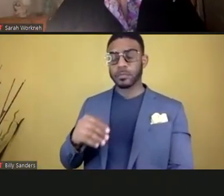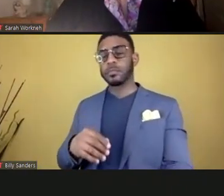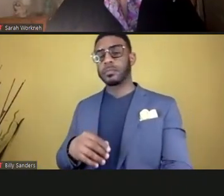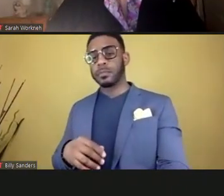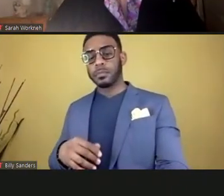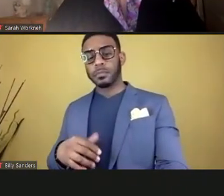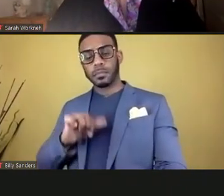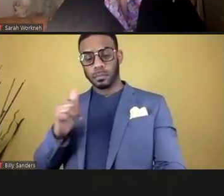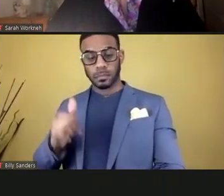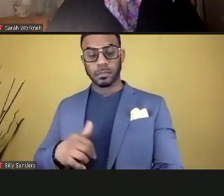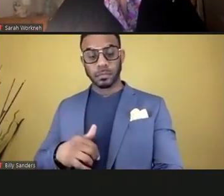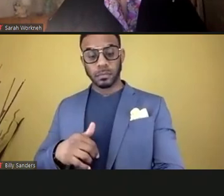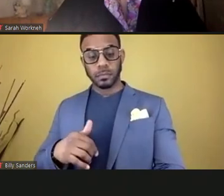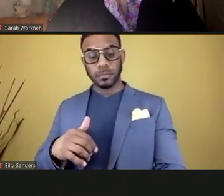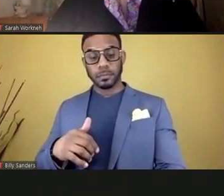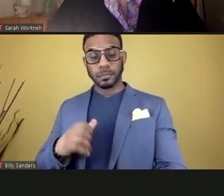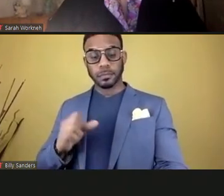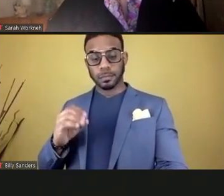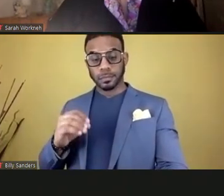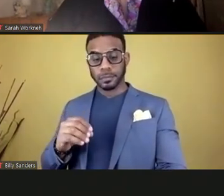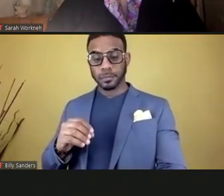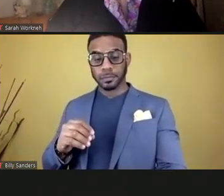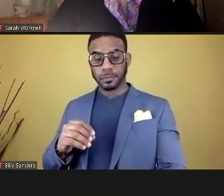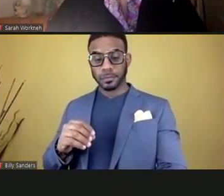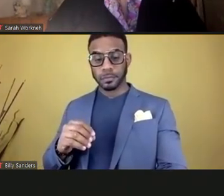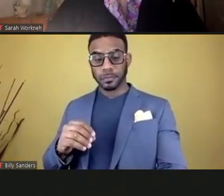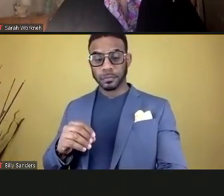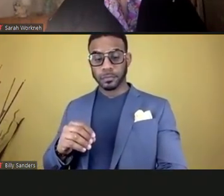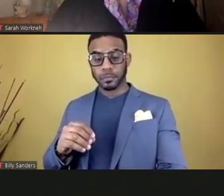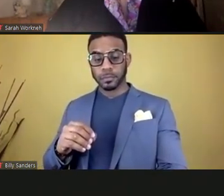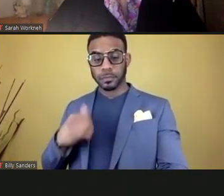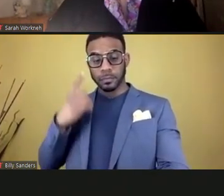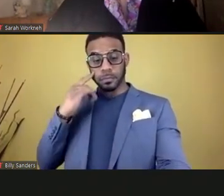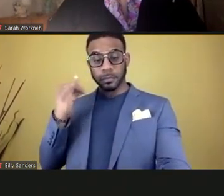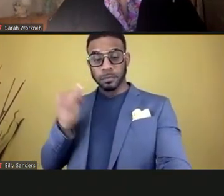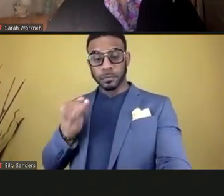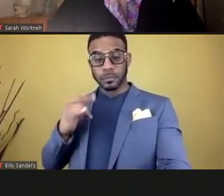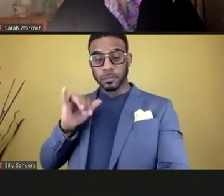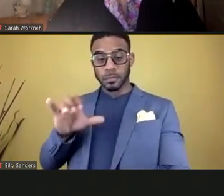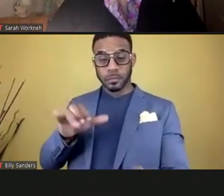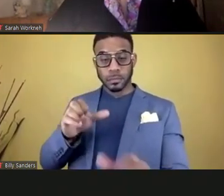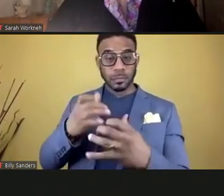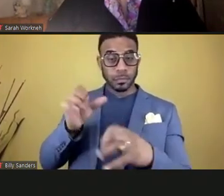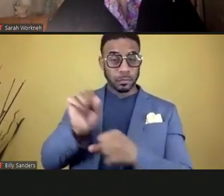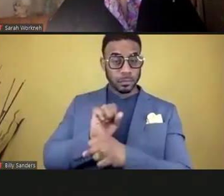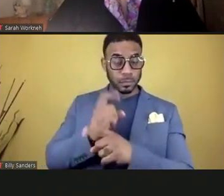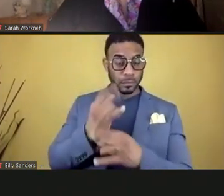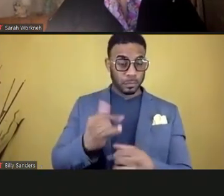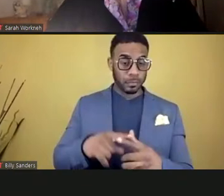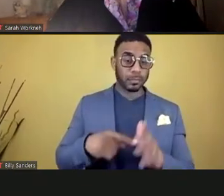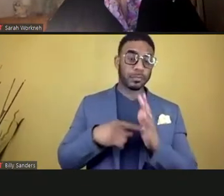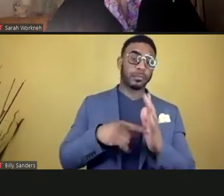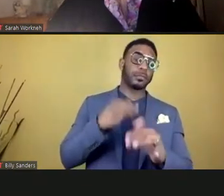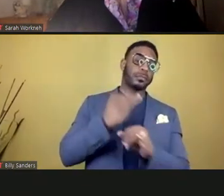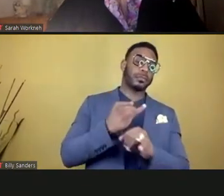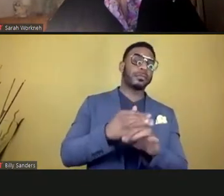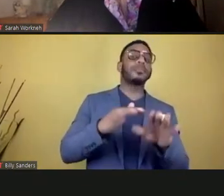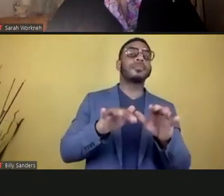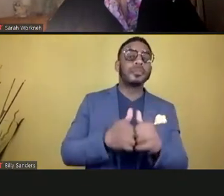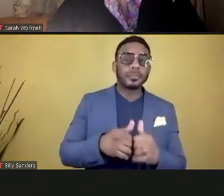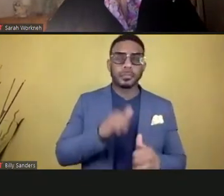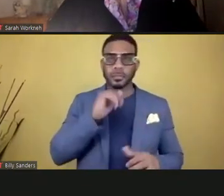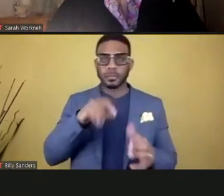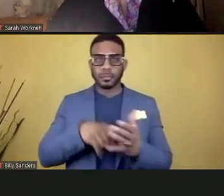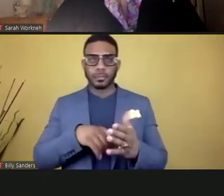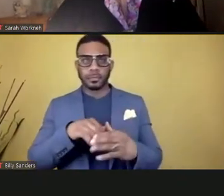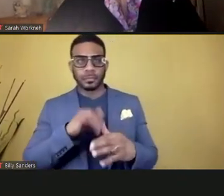and others. And so, you know, I think that artists are having to do a lot of labor right now to show institutions how to not do this